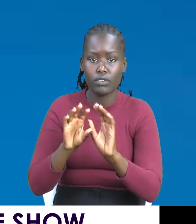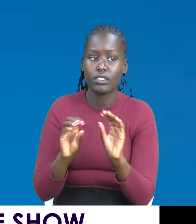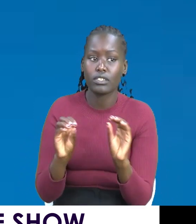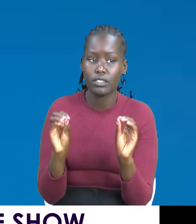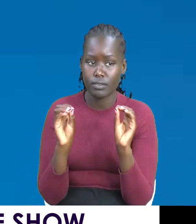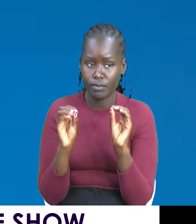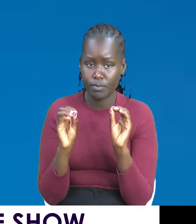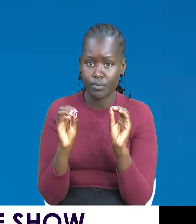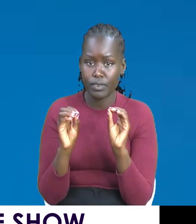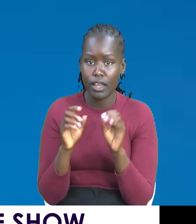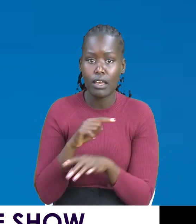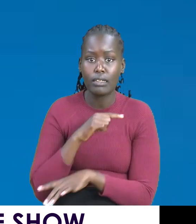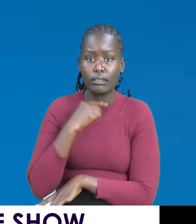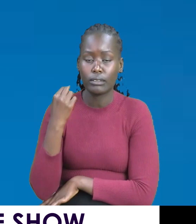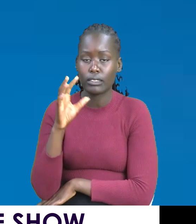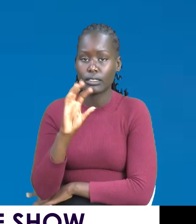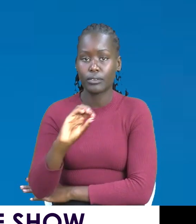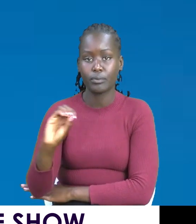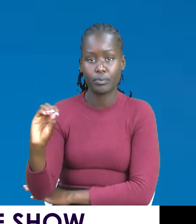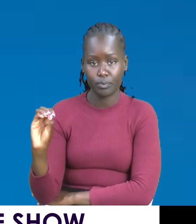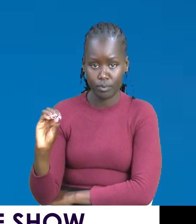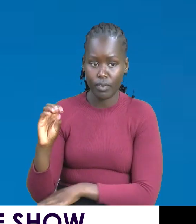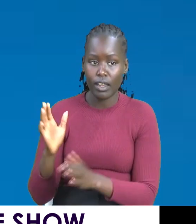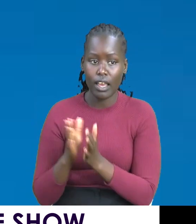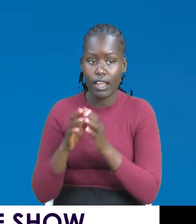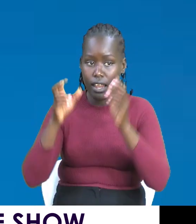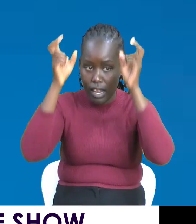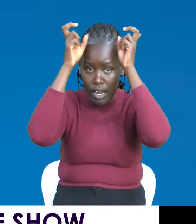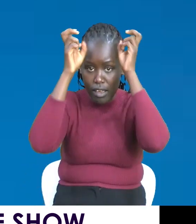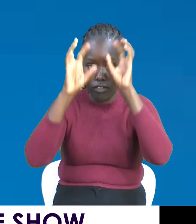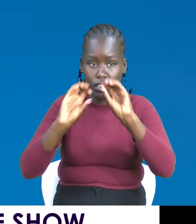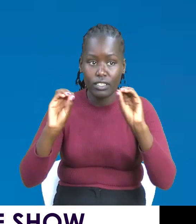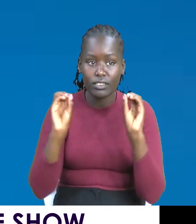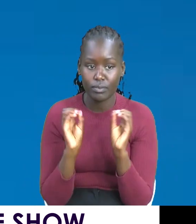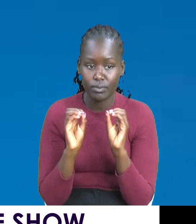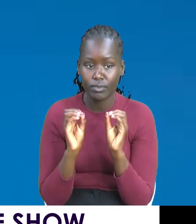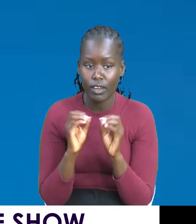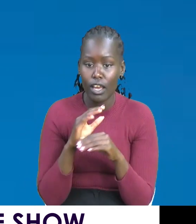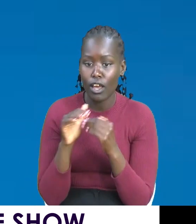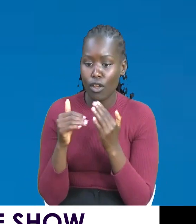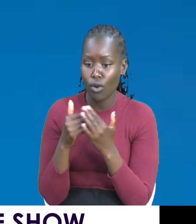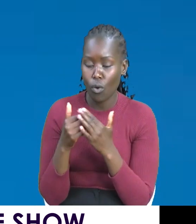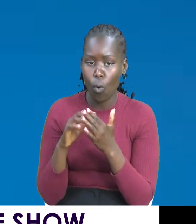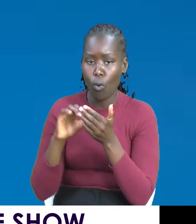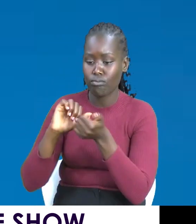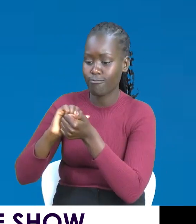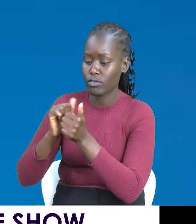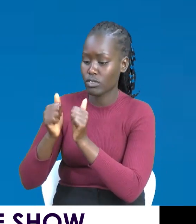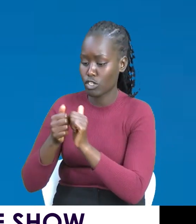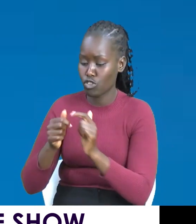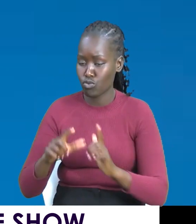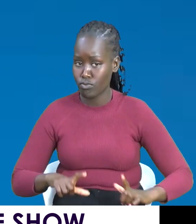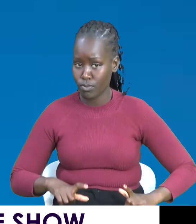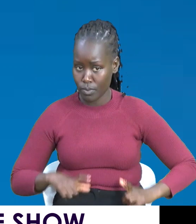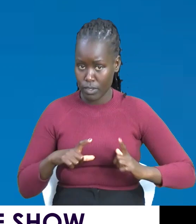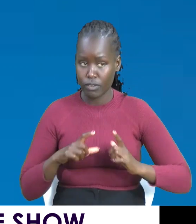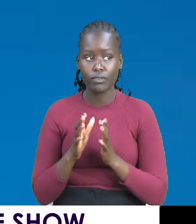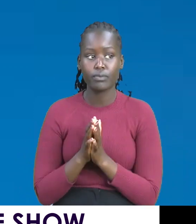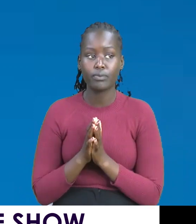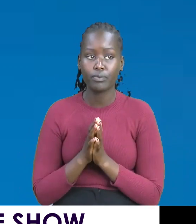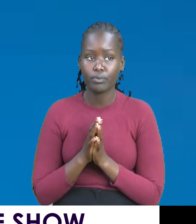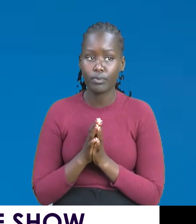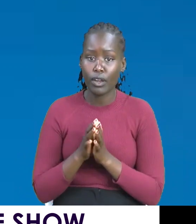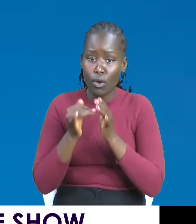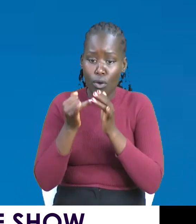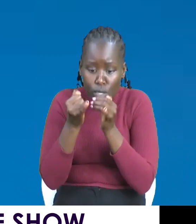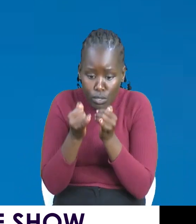get into murders and evil and all manner of twisted ways of life just to